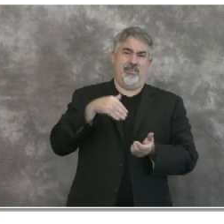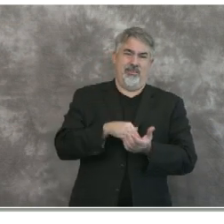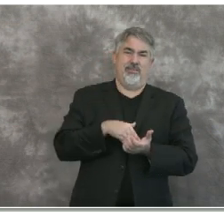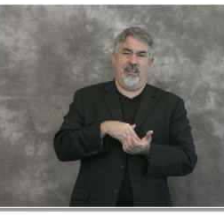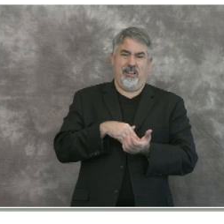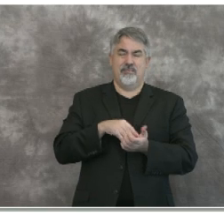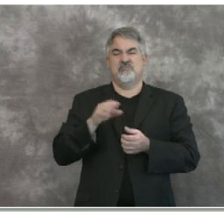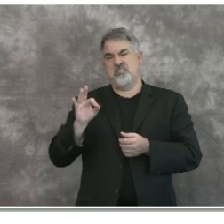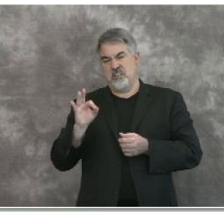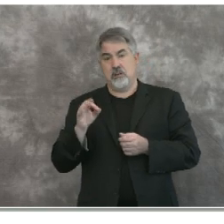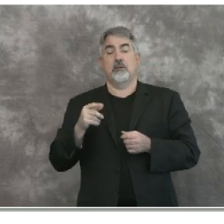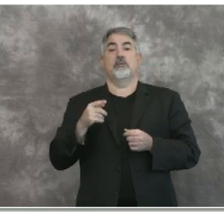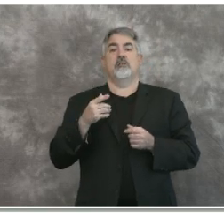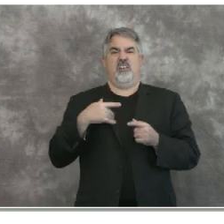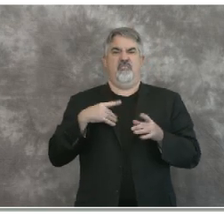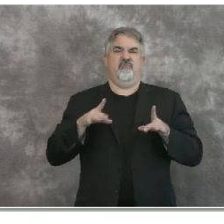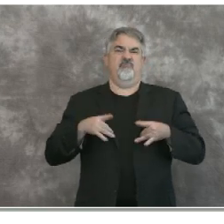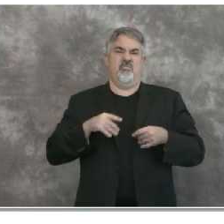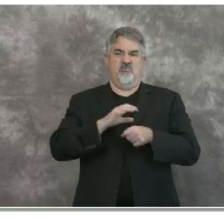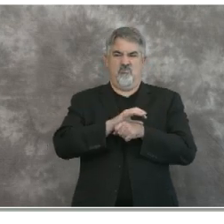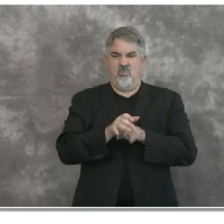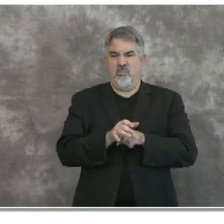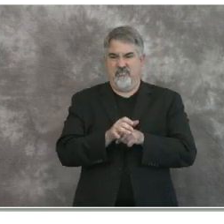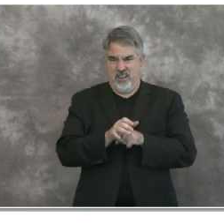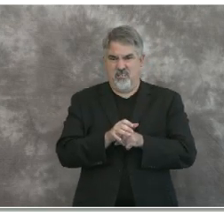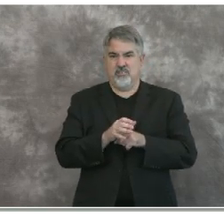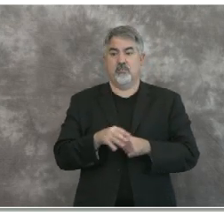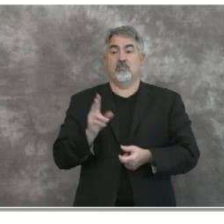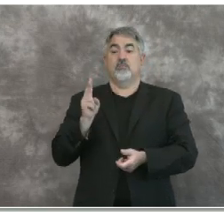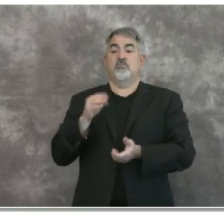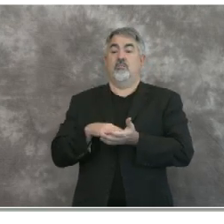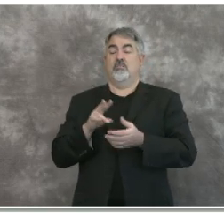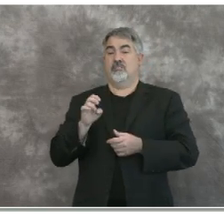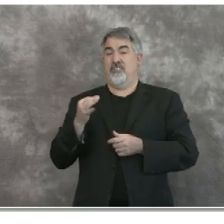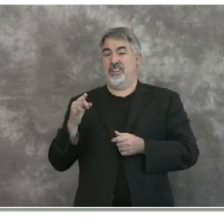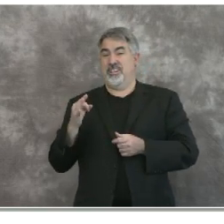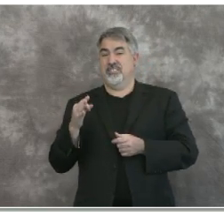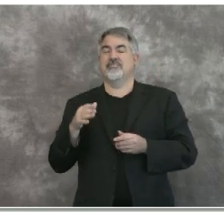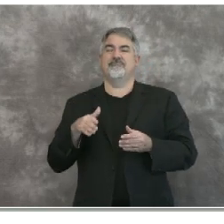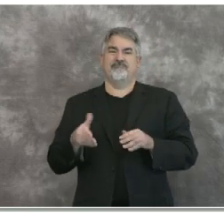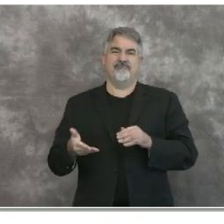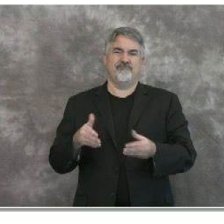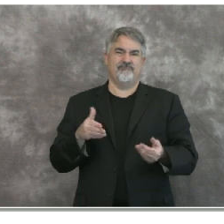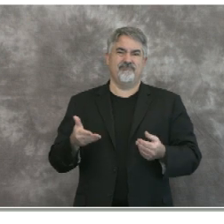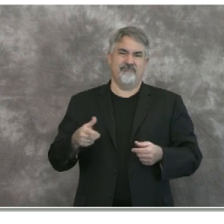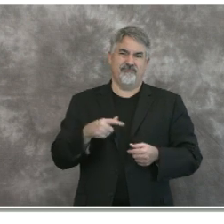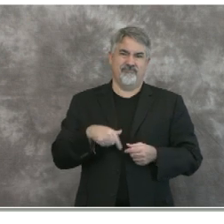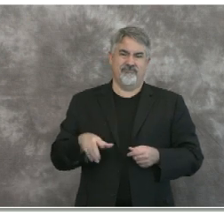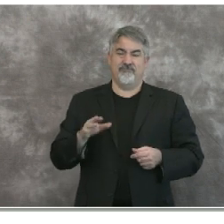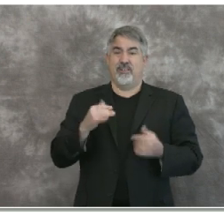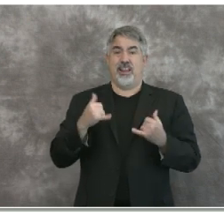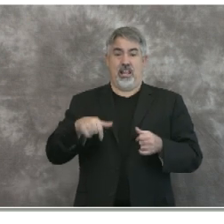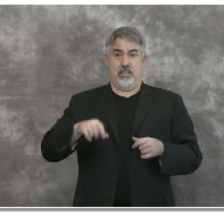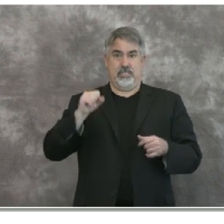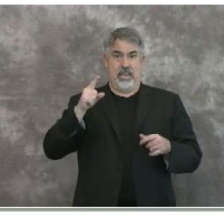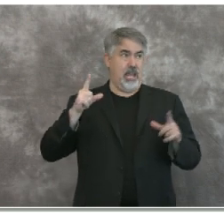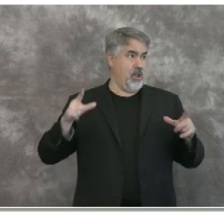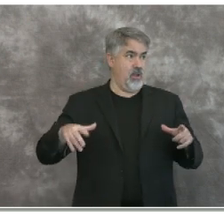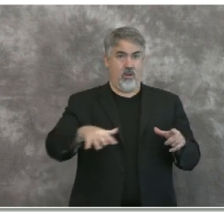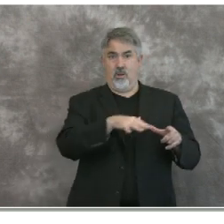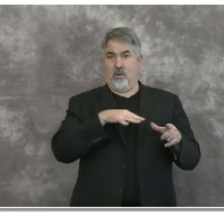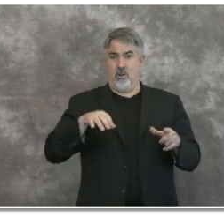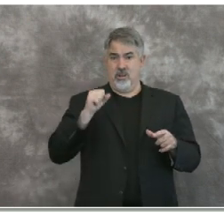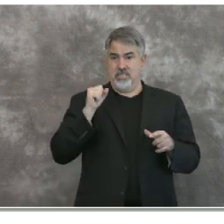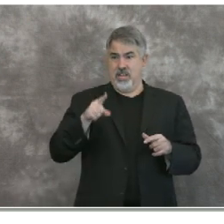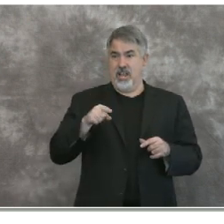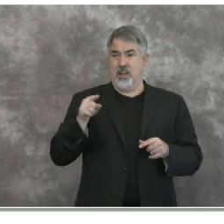68,000 positive cases, including 2,719 deaths. And today, the County of San Diego is